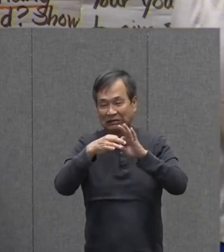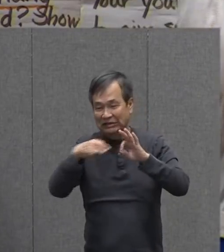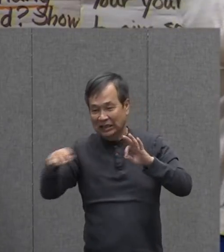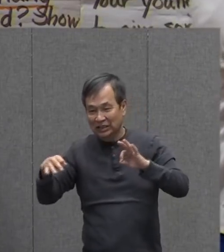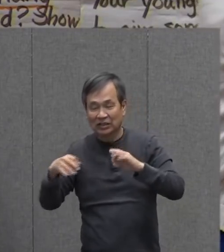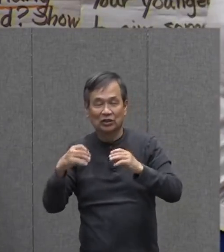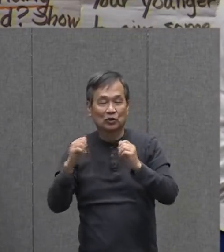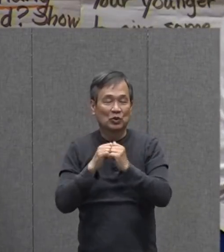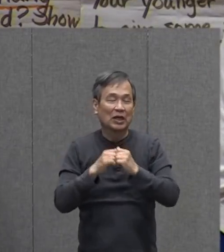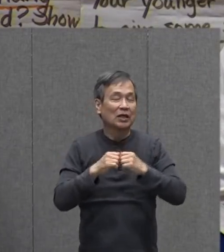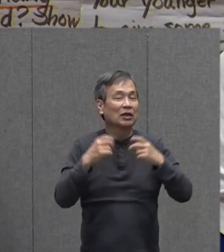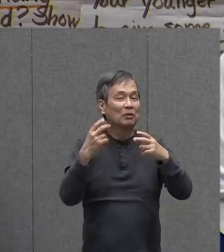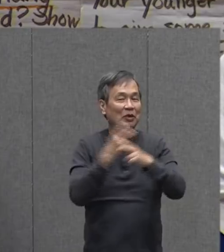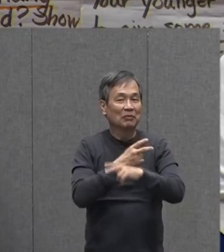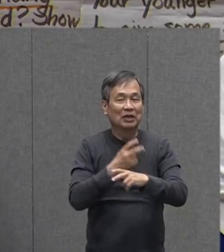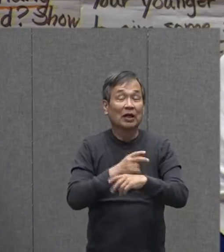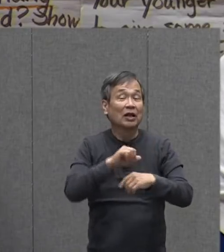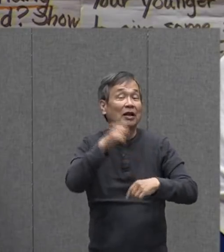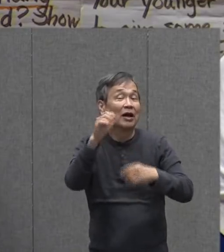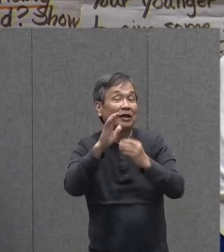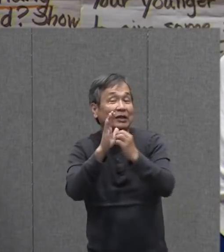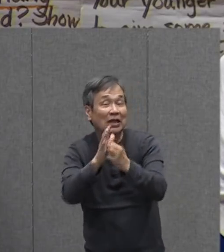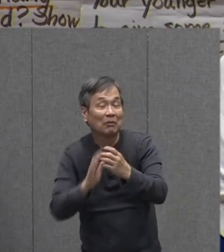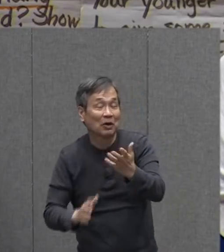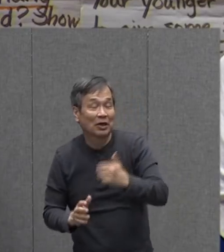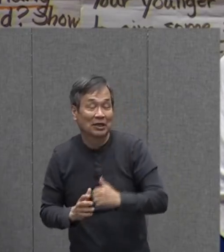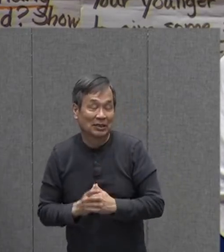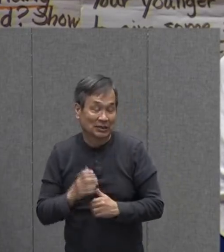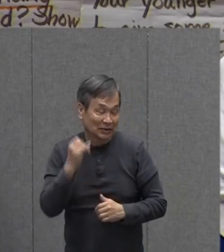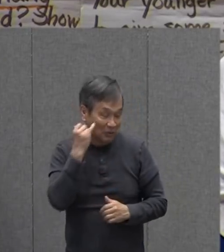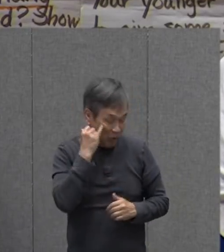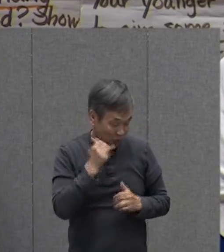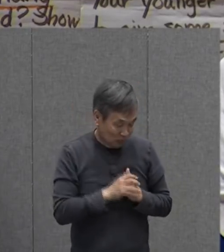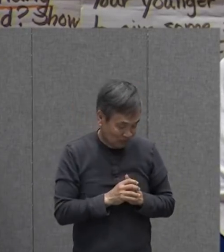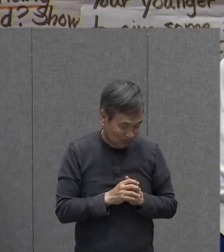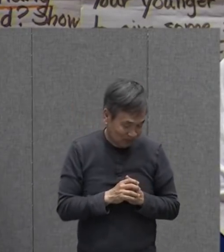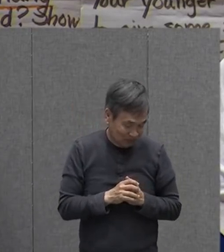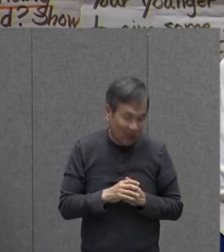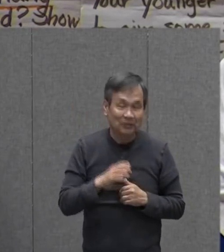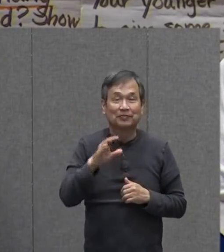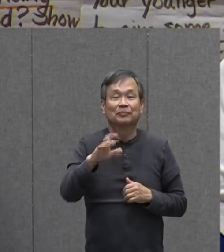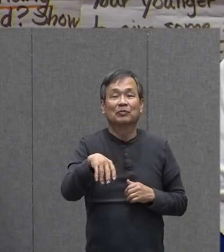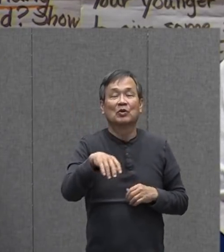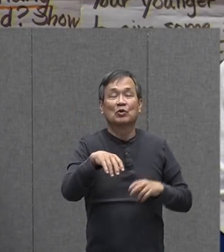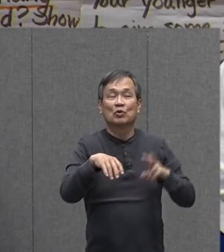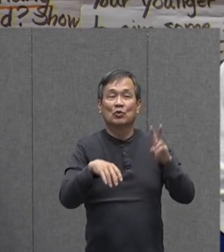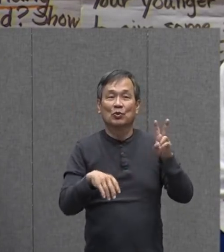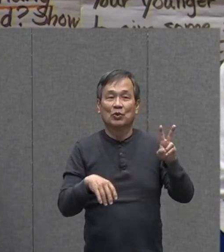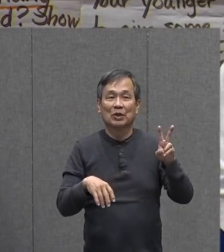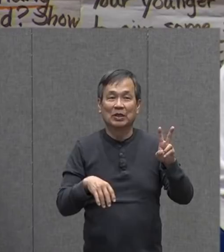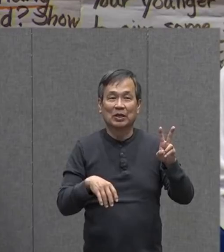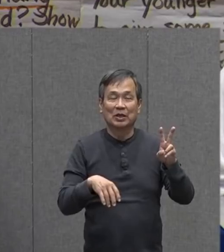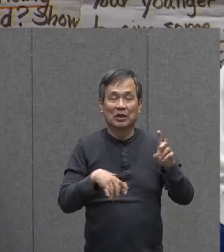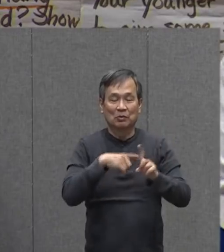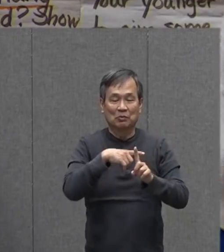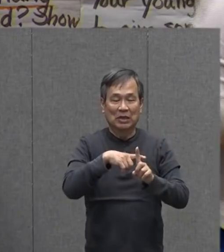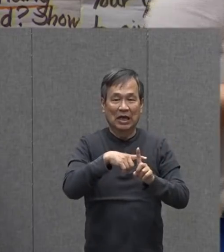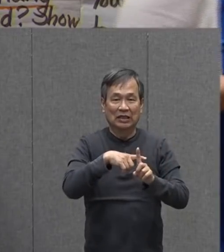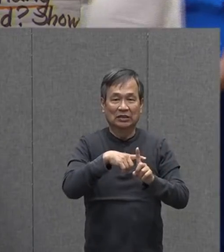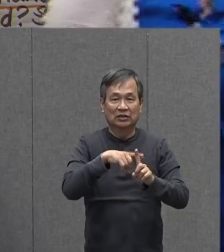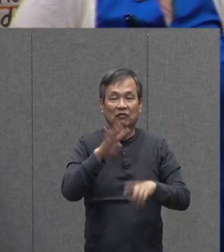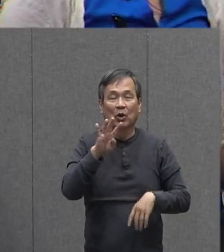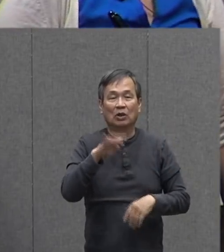within multiplication. All right, one other thing that's kind of interesting that you may or may not know about multiplication